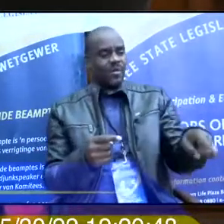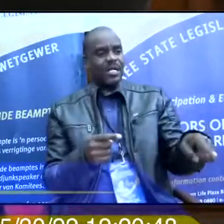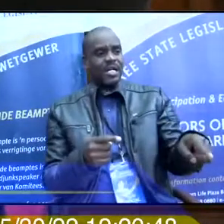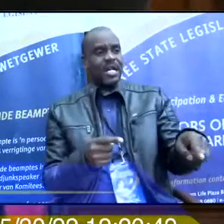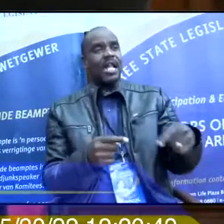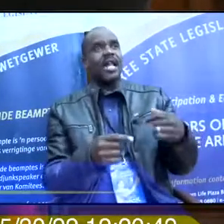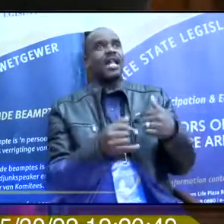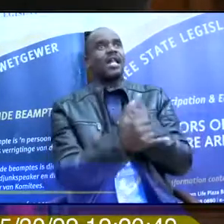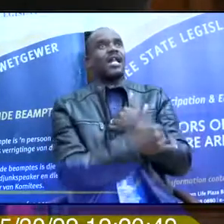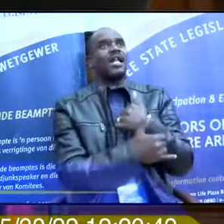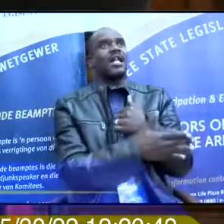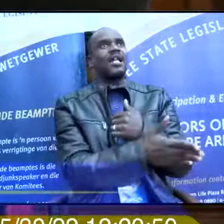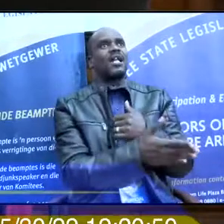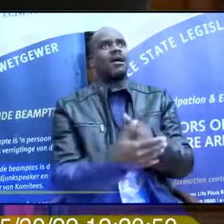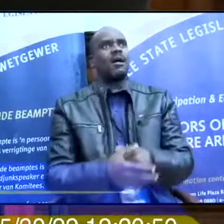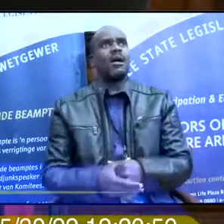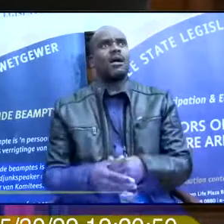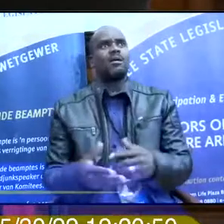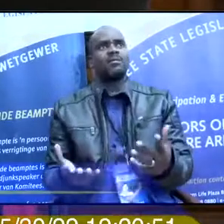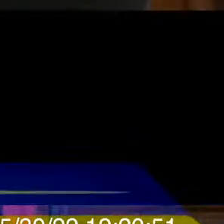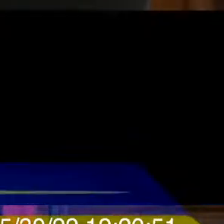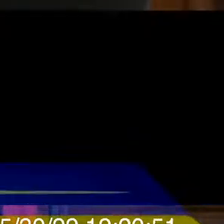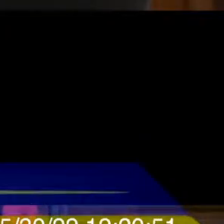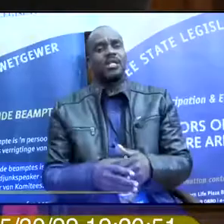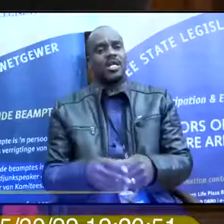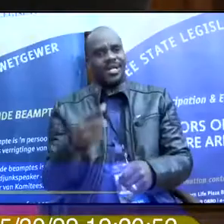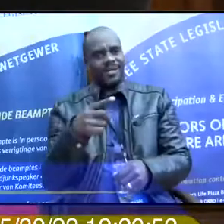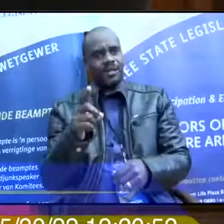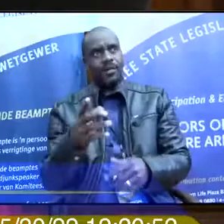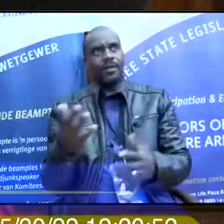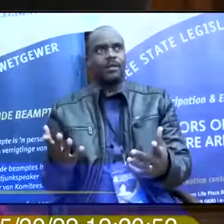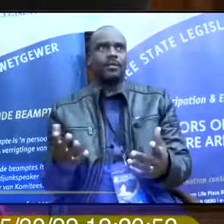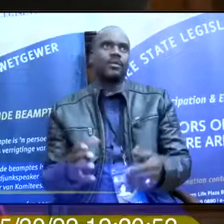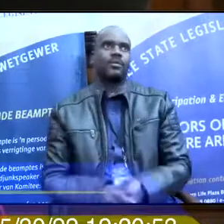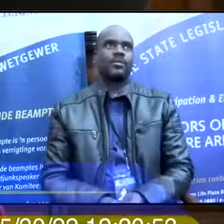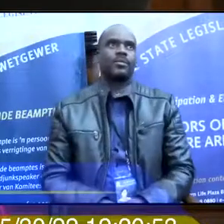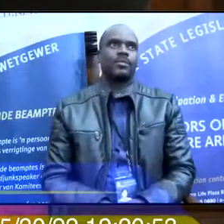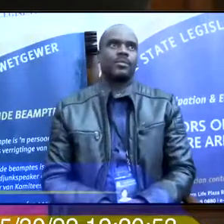them and that cannot be a correct thing